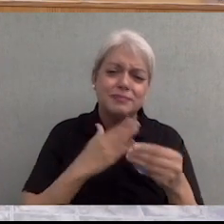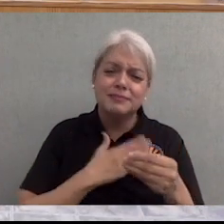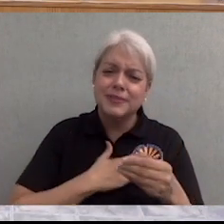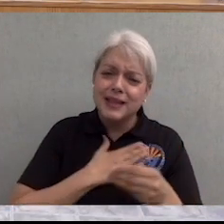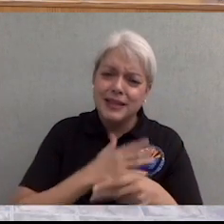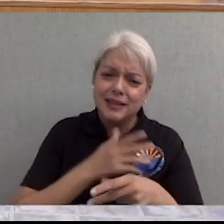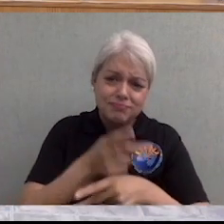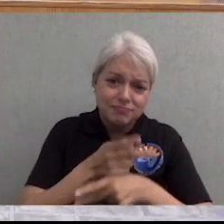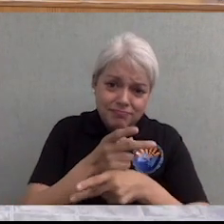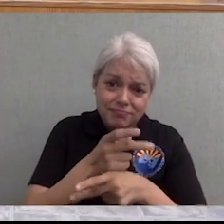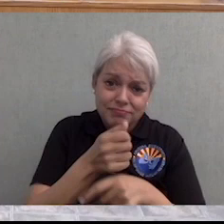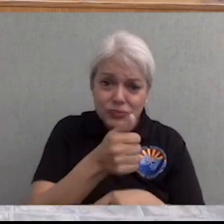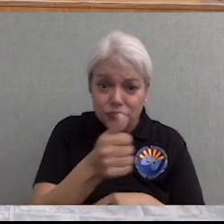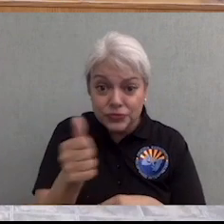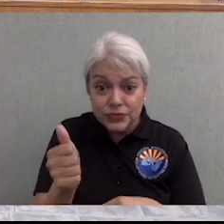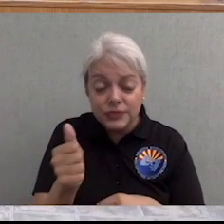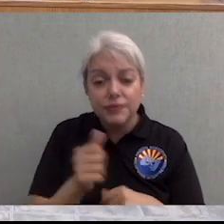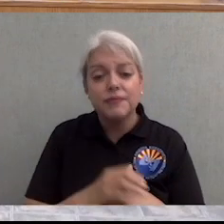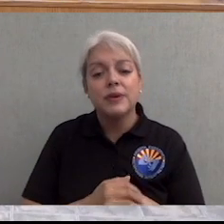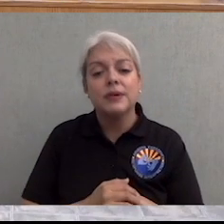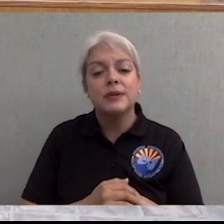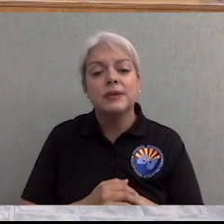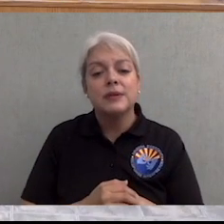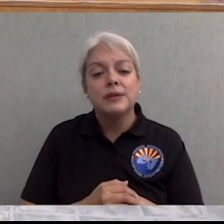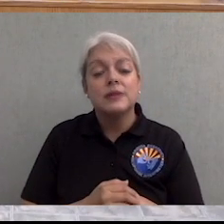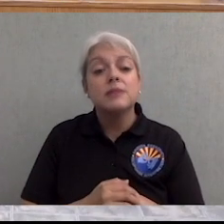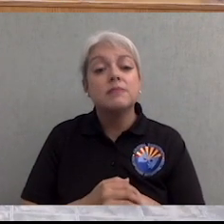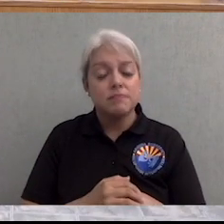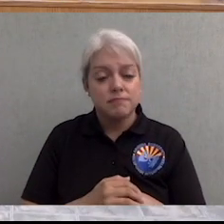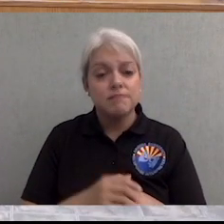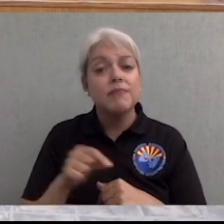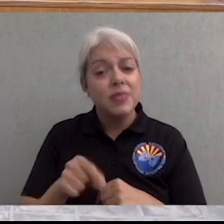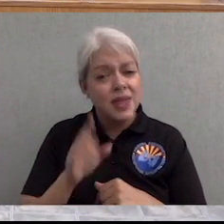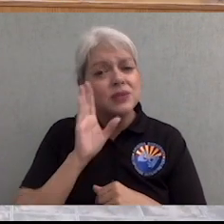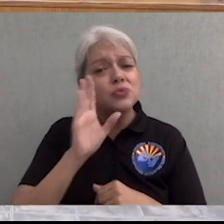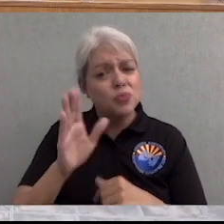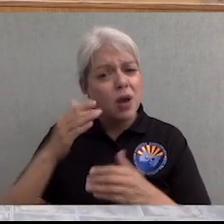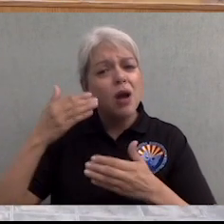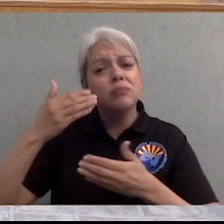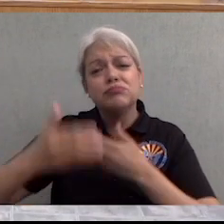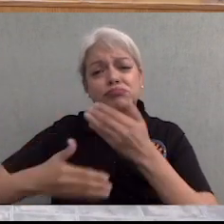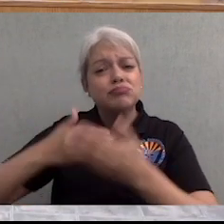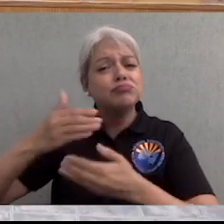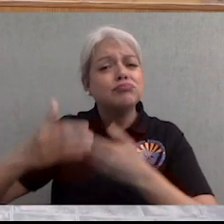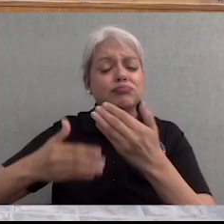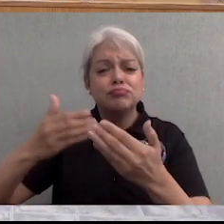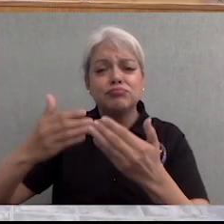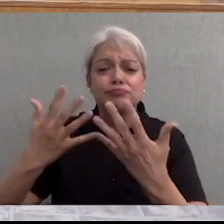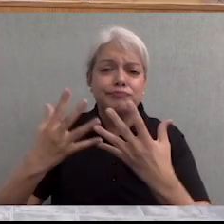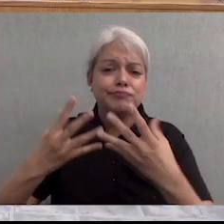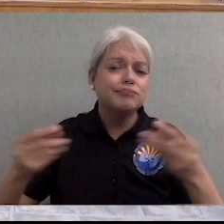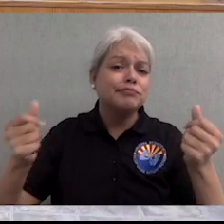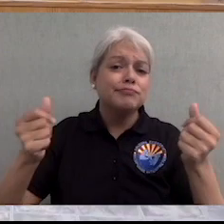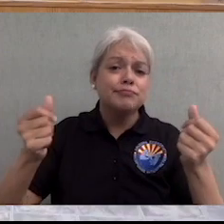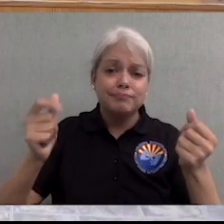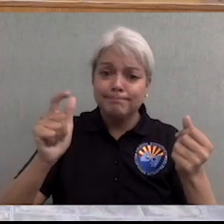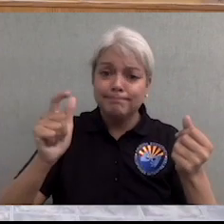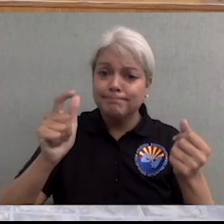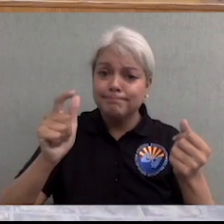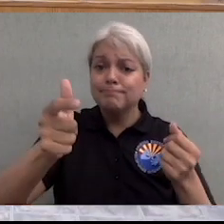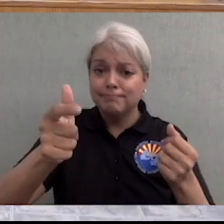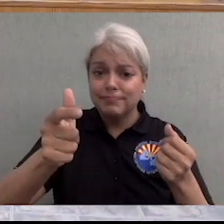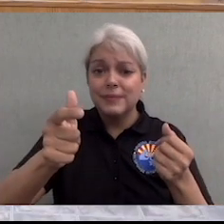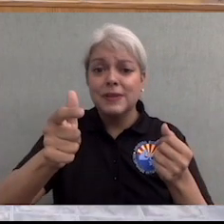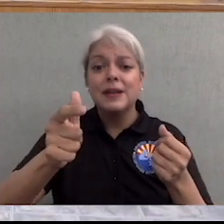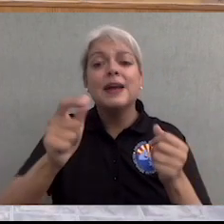And this will pass one of these days, and we can go back to normal. But meantime, you